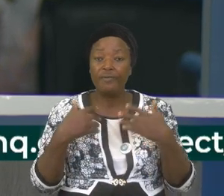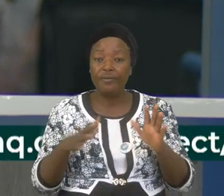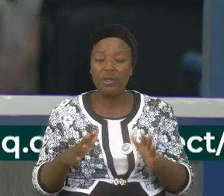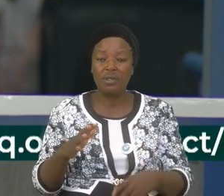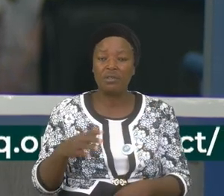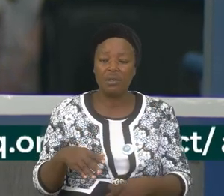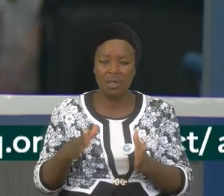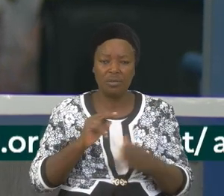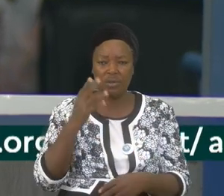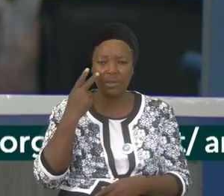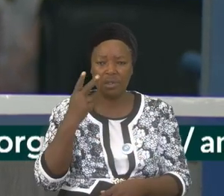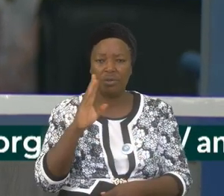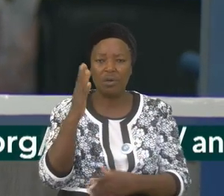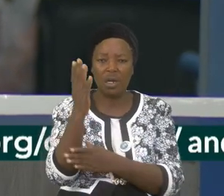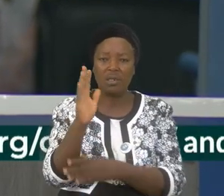are finished?